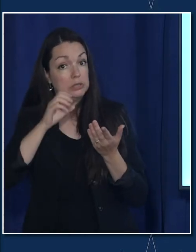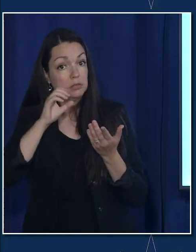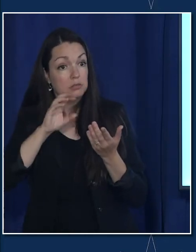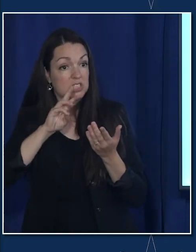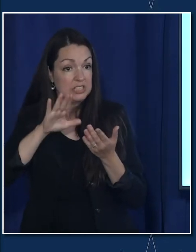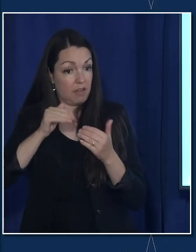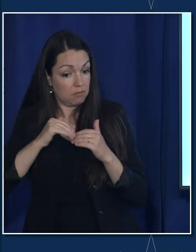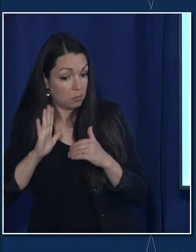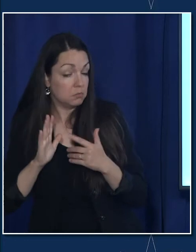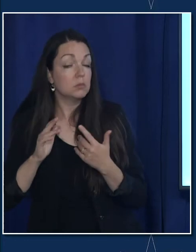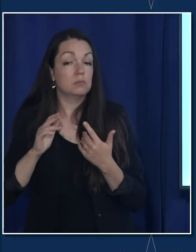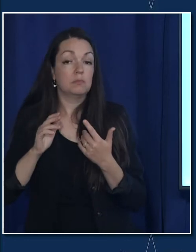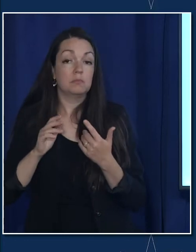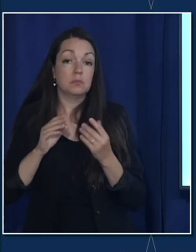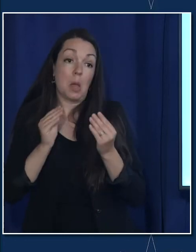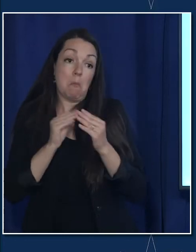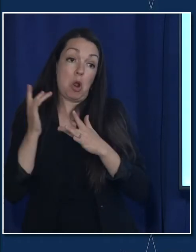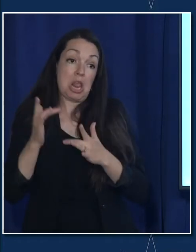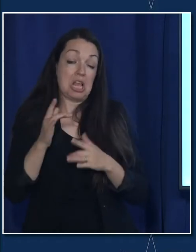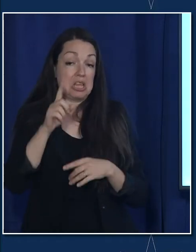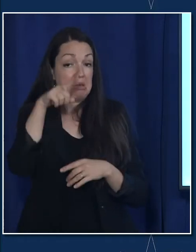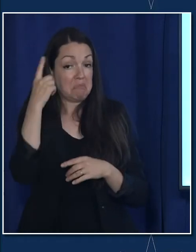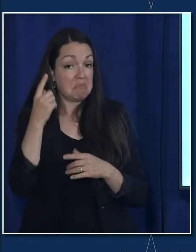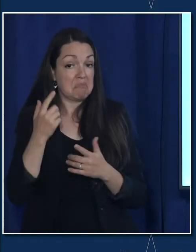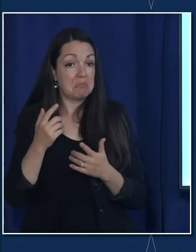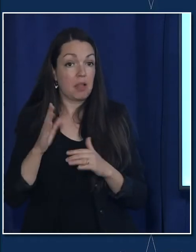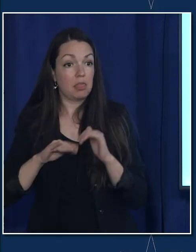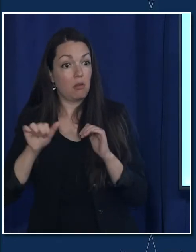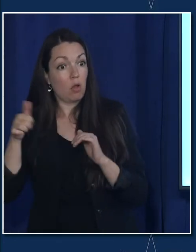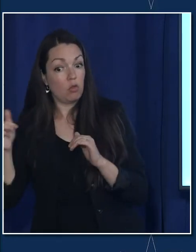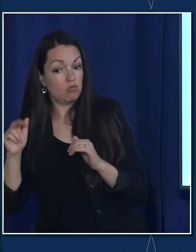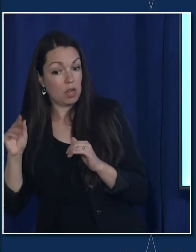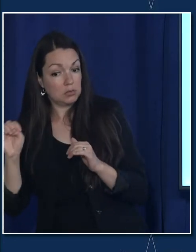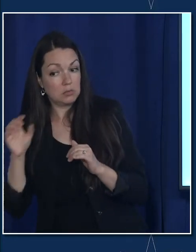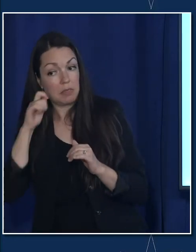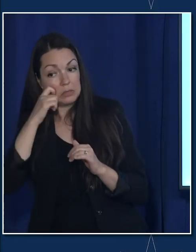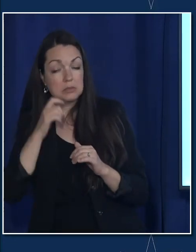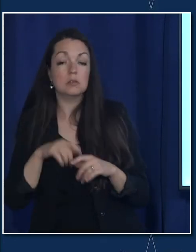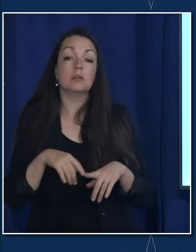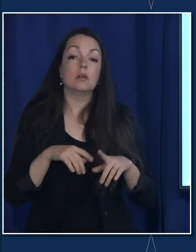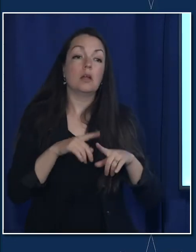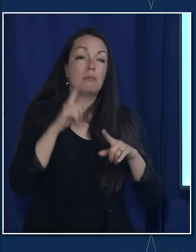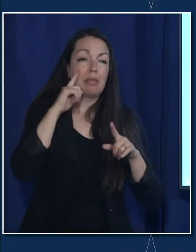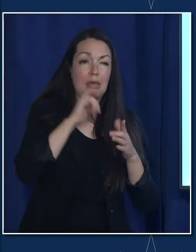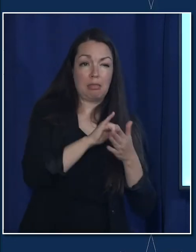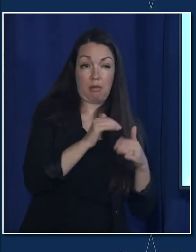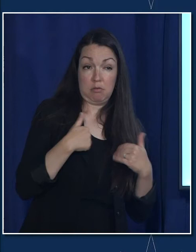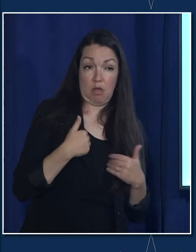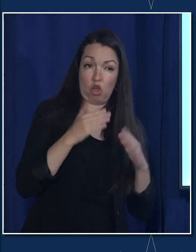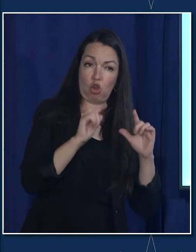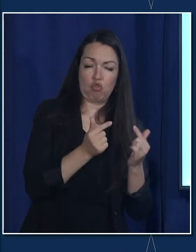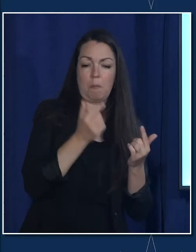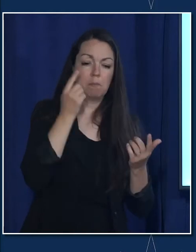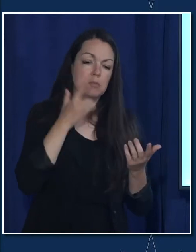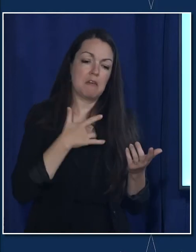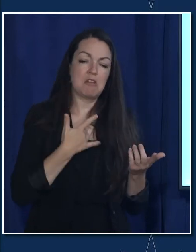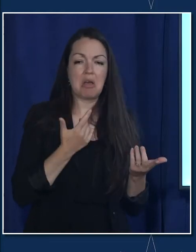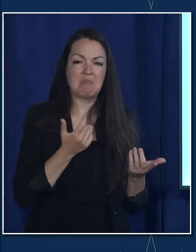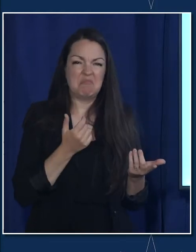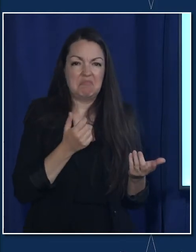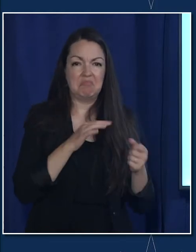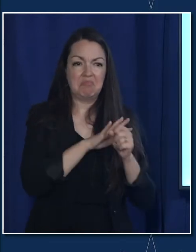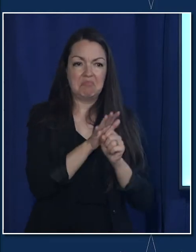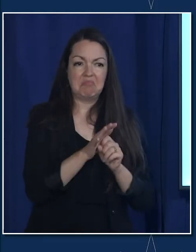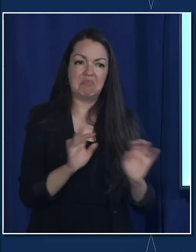ethnicities to be vaccinated. But I think it's that younger group that perhaps doesn't feel as threatened personally by it, and